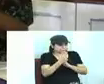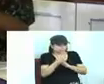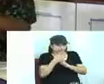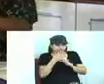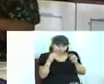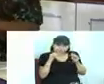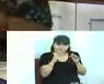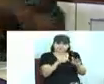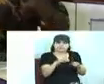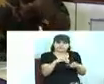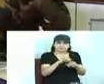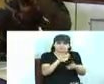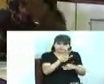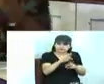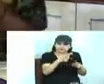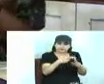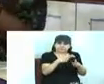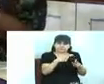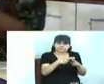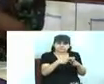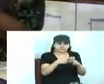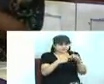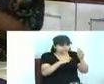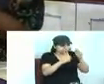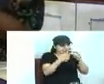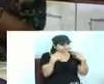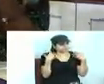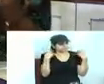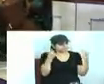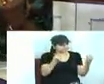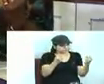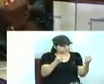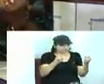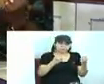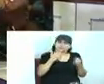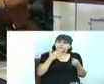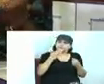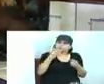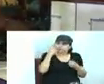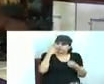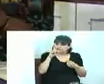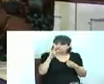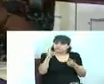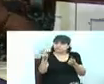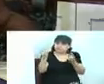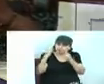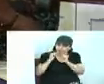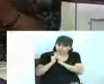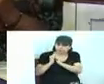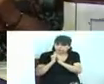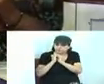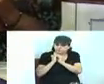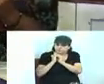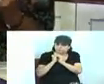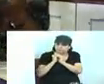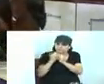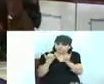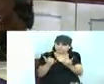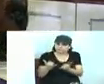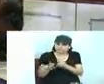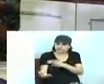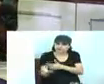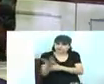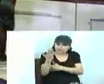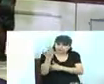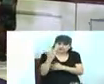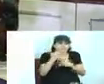gathered in your name, we build strength. We thank you for our coming together this morning. We